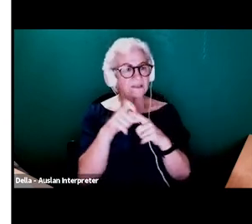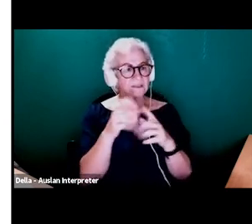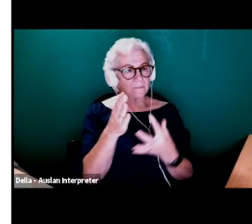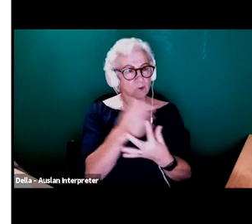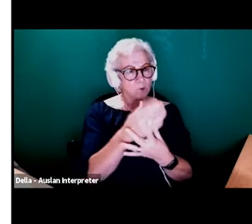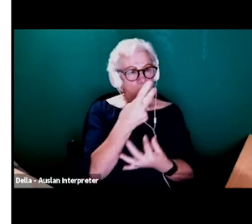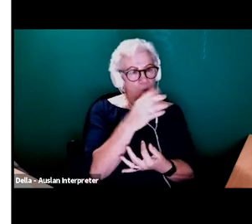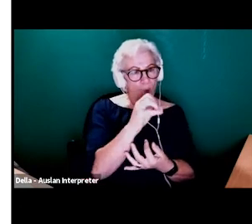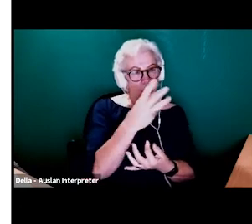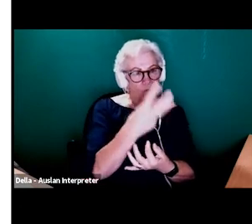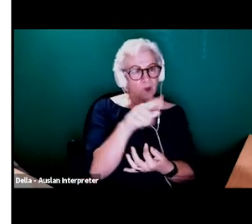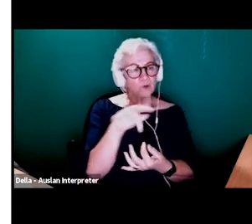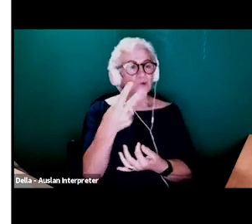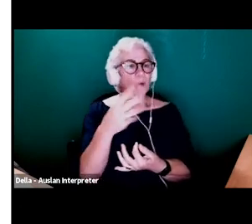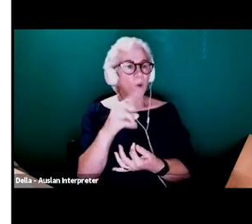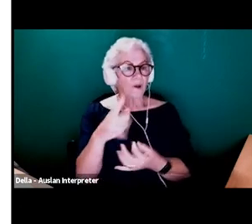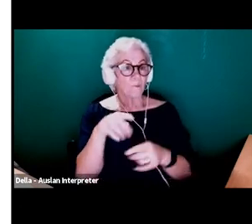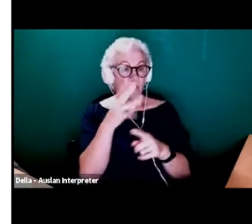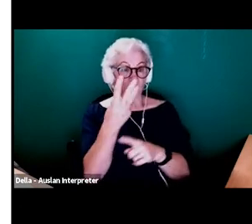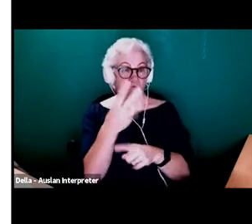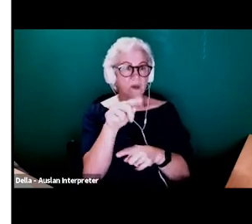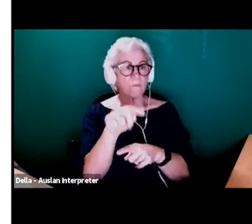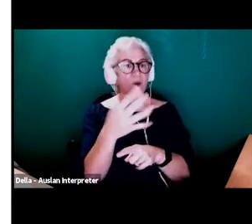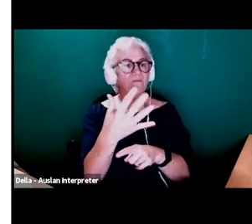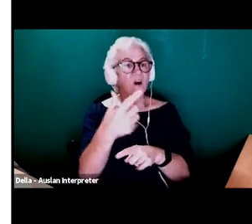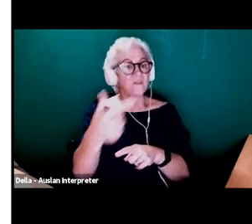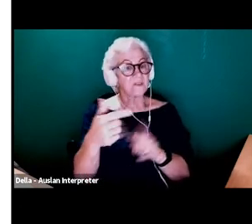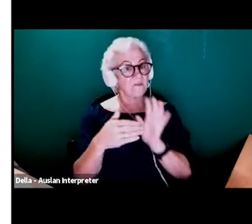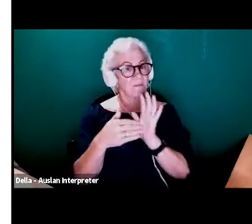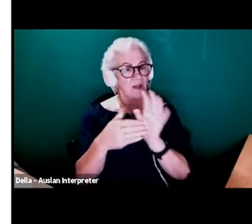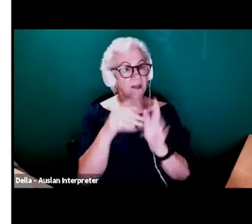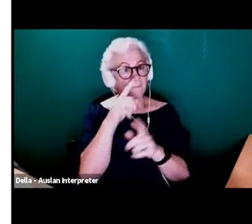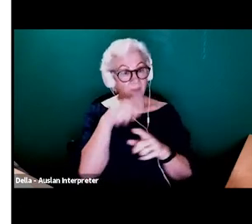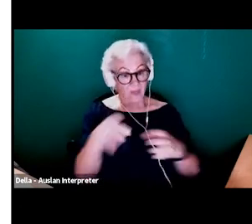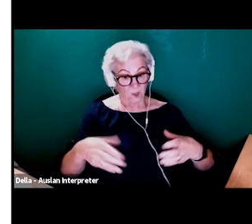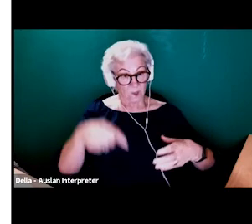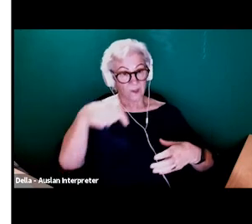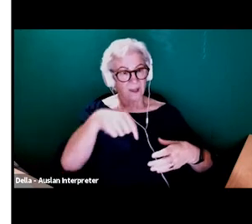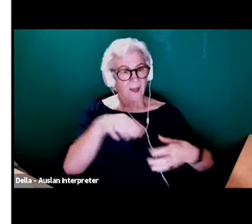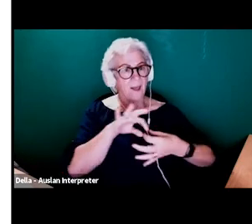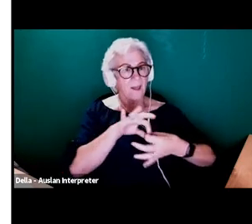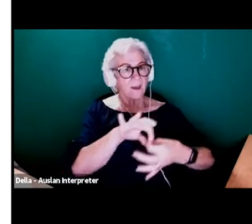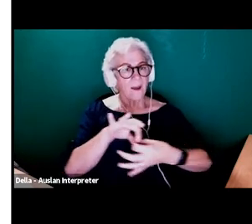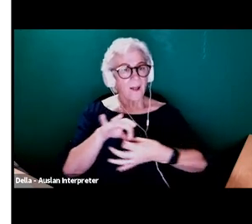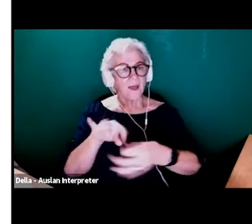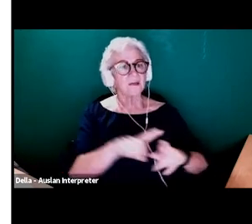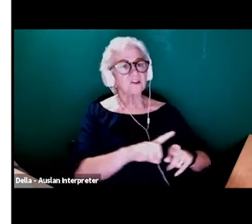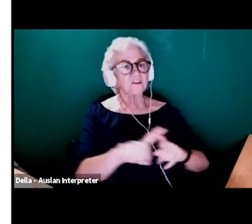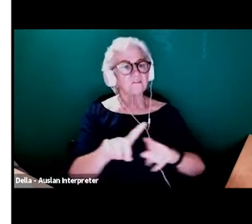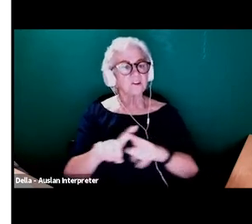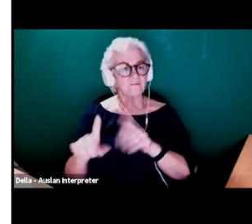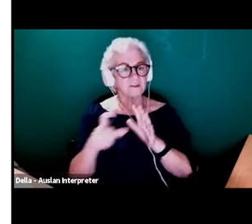of 3.57 million people. The cohort was then linked to a number of other different data sets